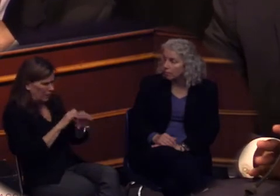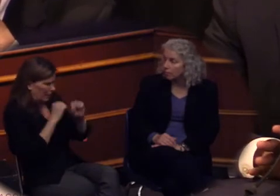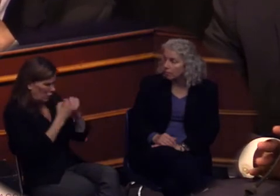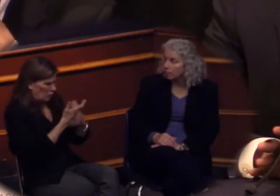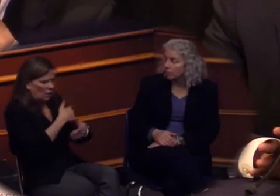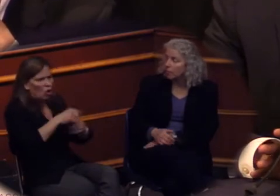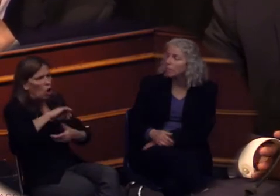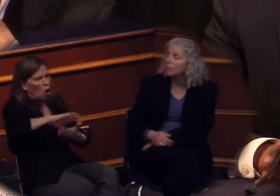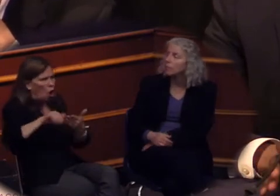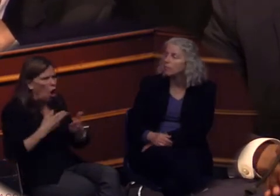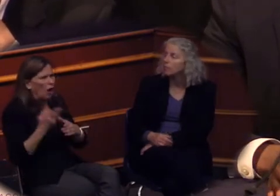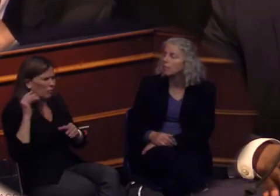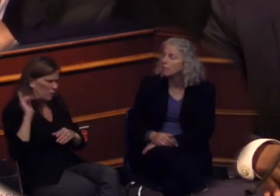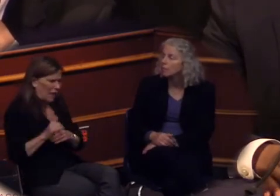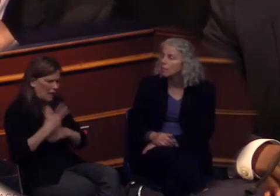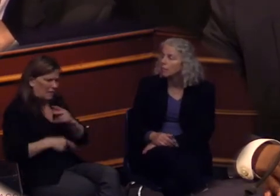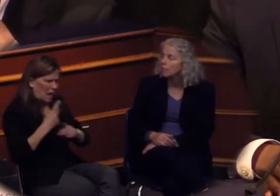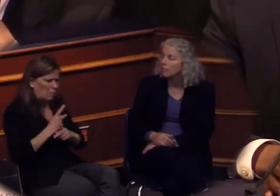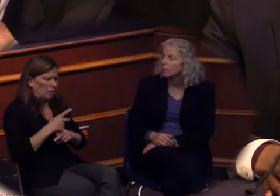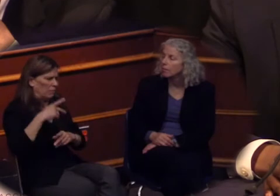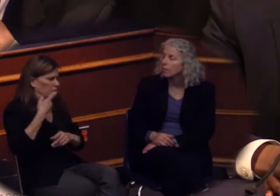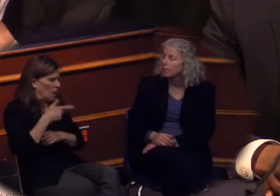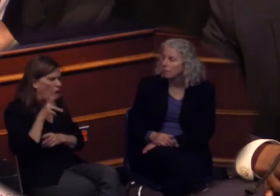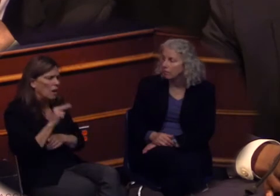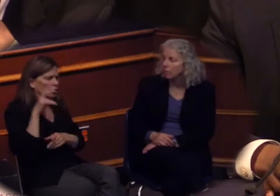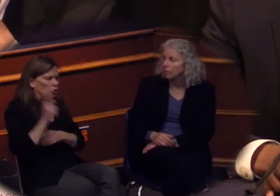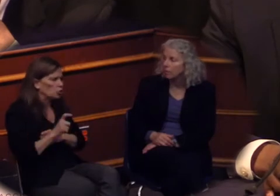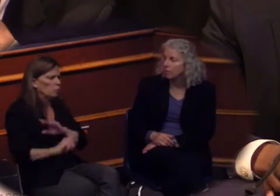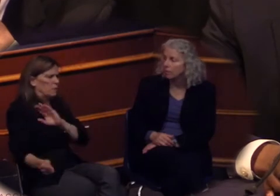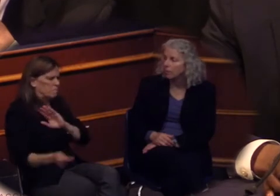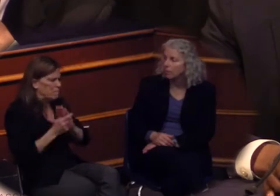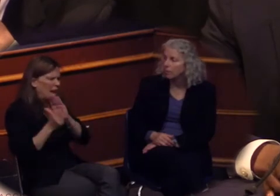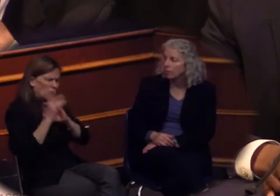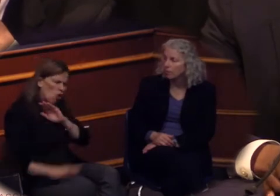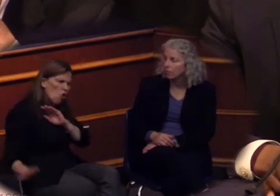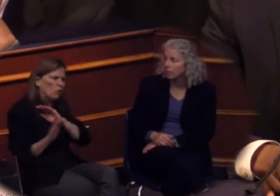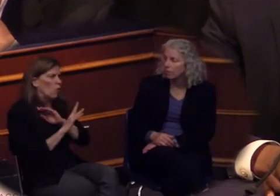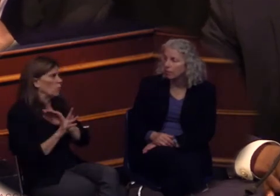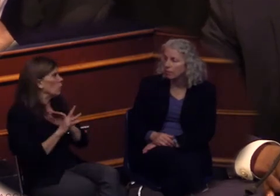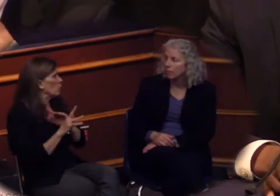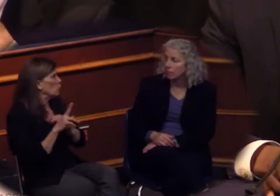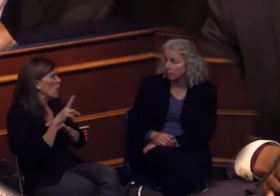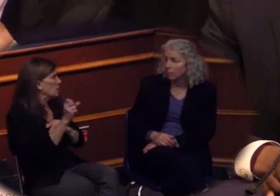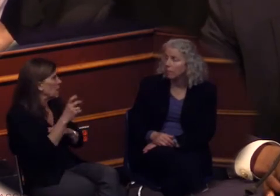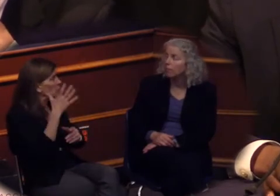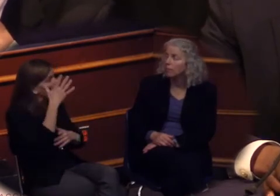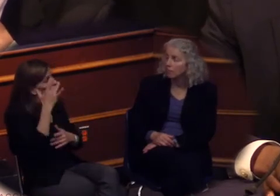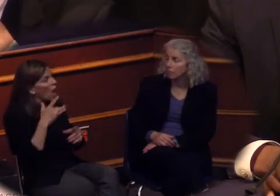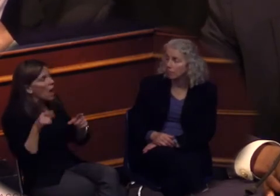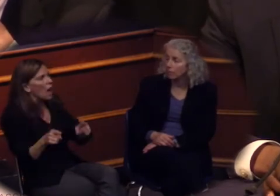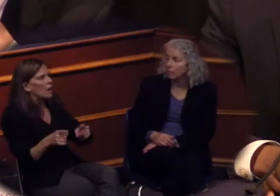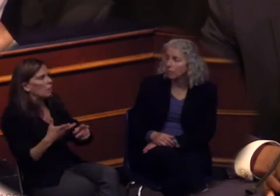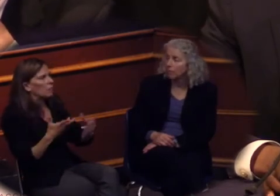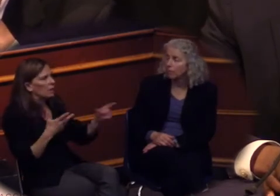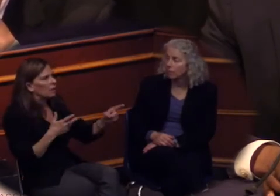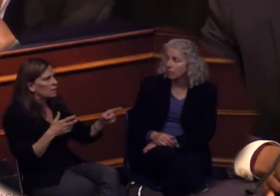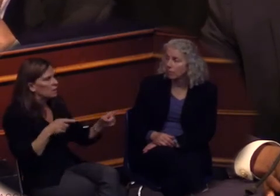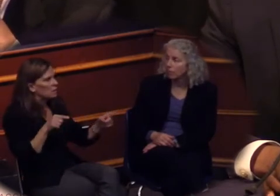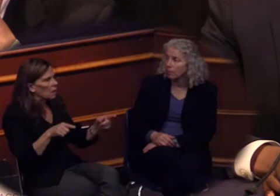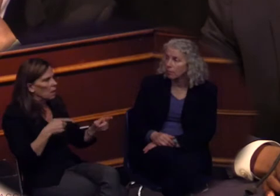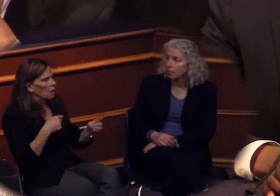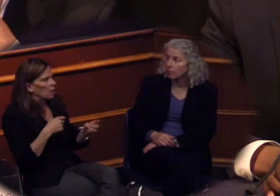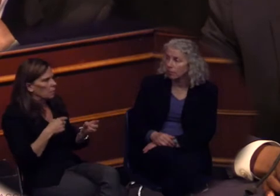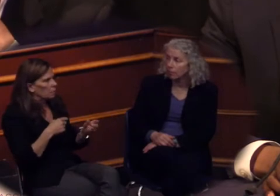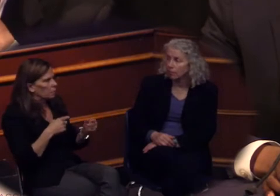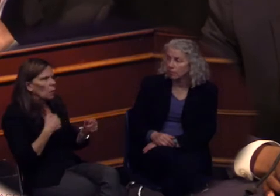banned nationwide. This is why I joined something called Mayors Against Illegal Guns when I became mayor